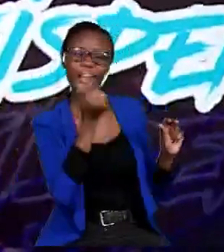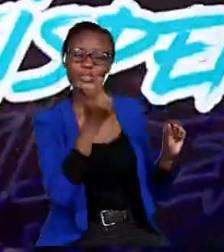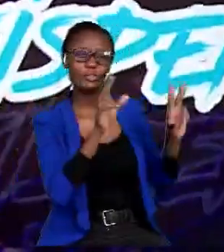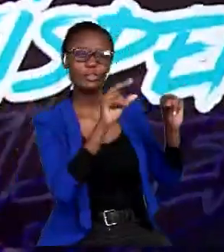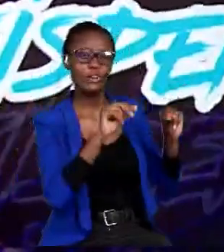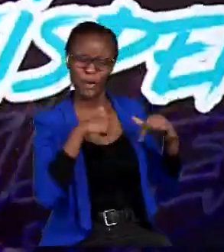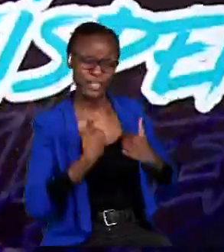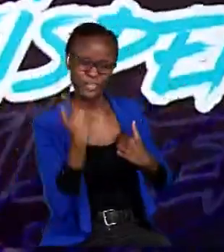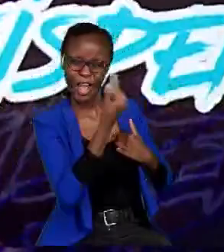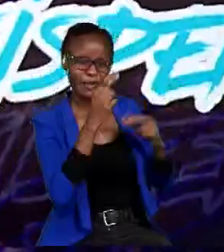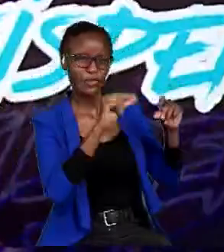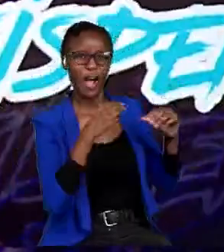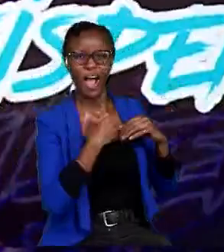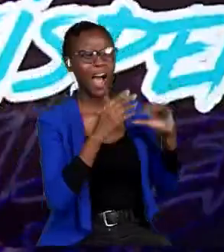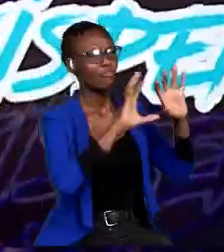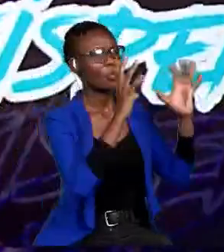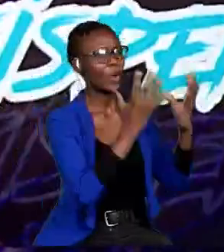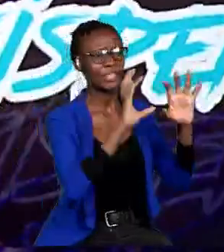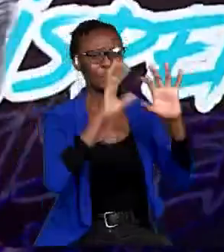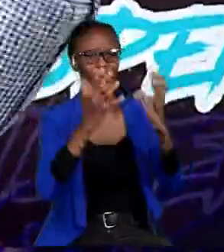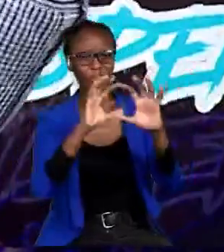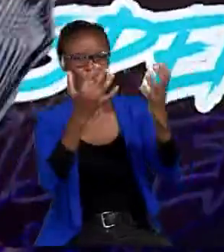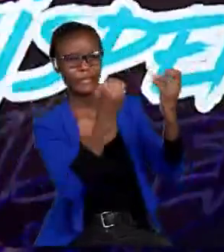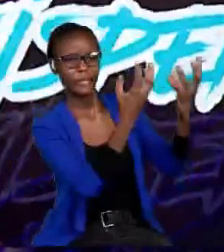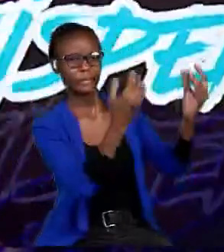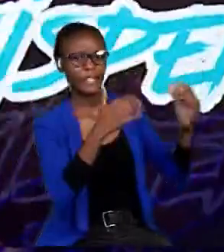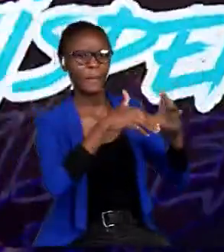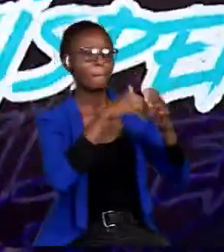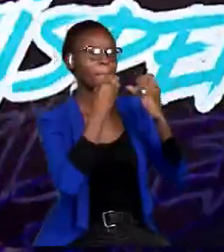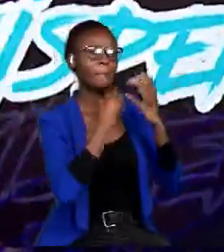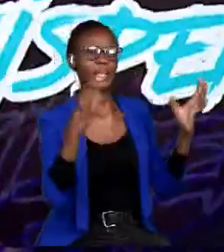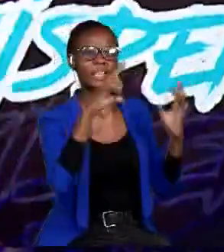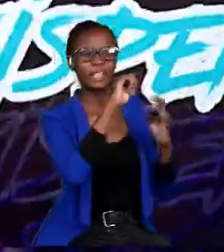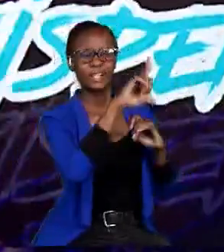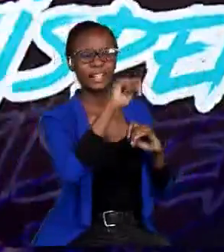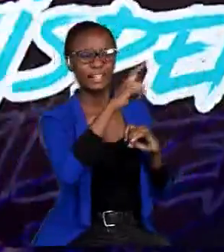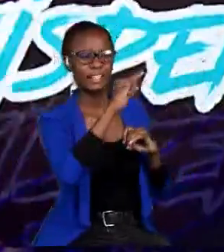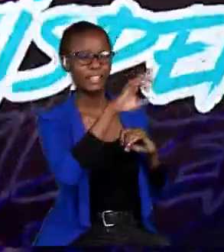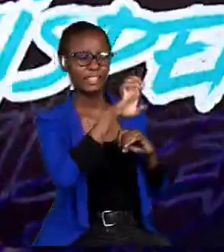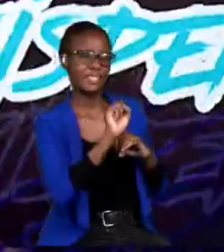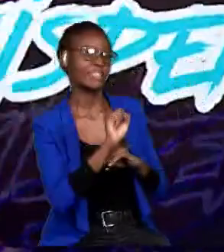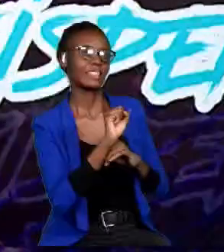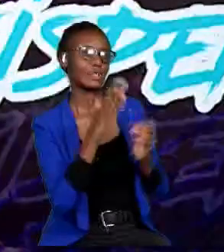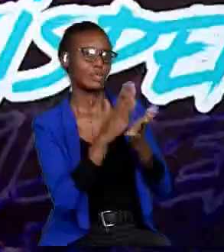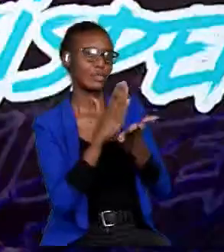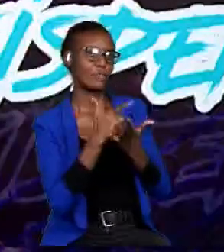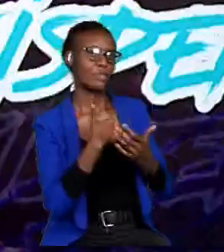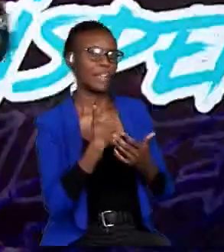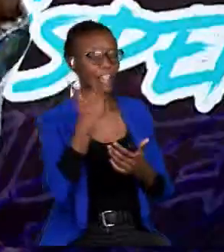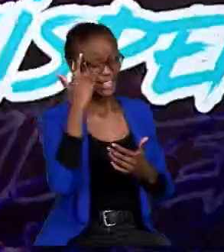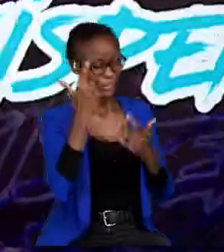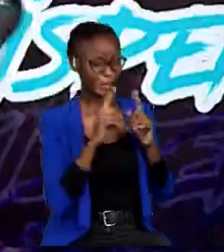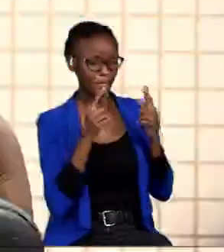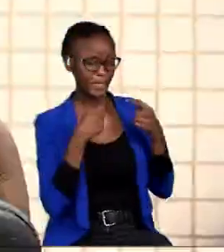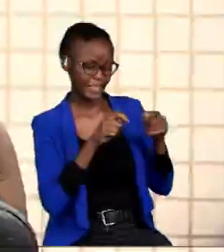could be alone. We have over 1 million galaxies, It's honestly, and I've tried